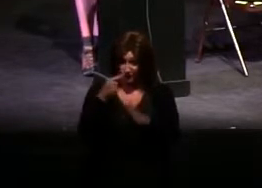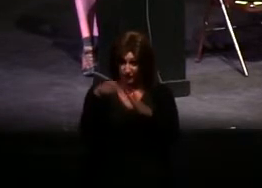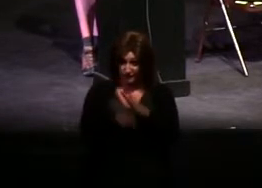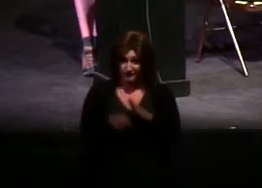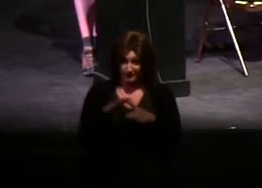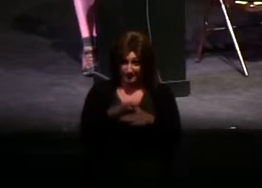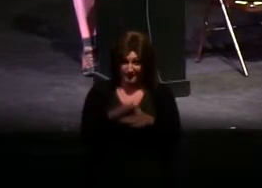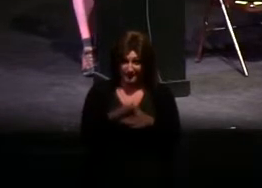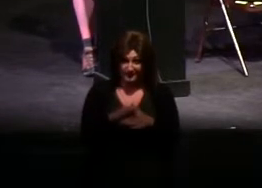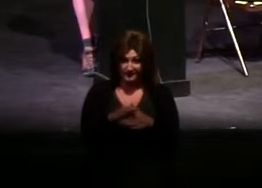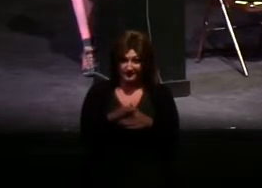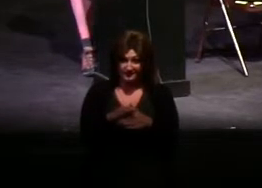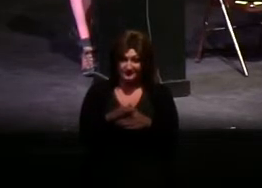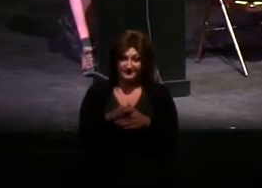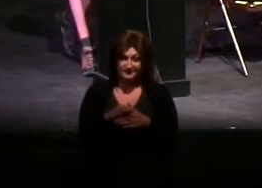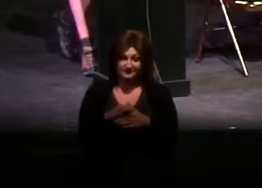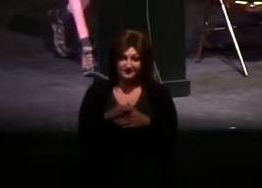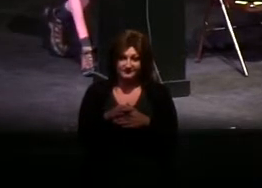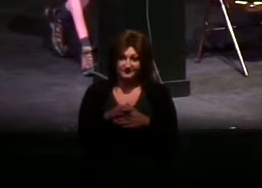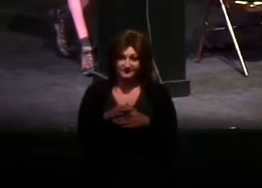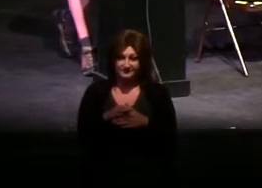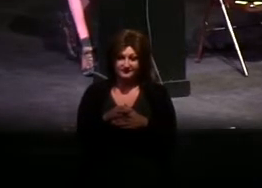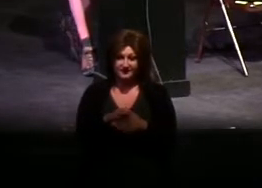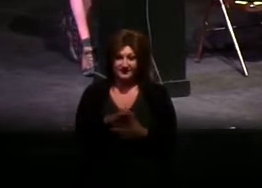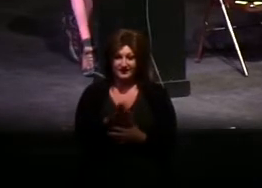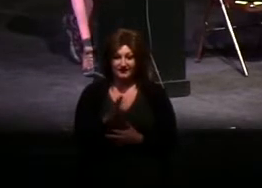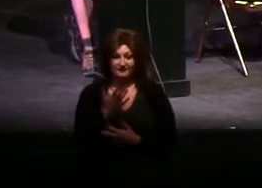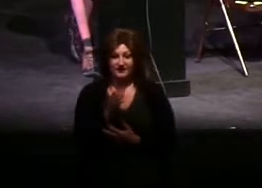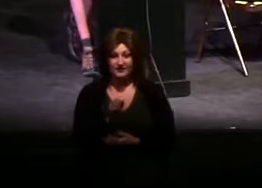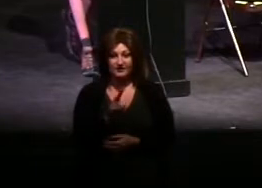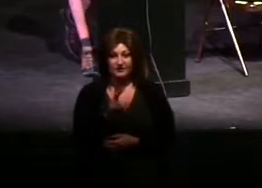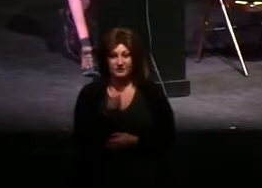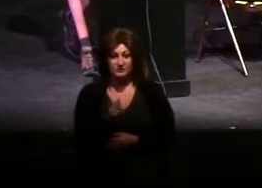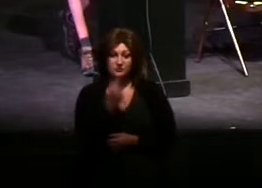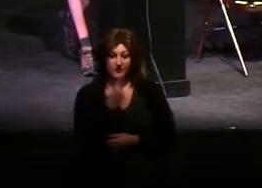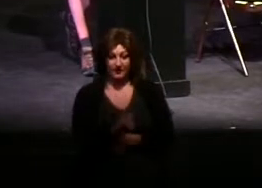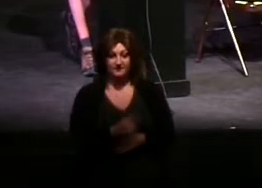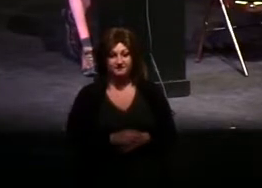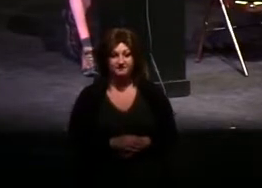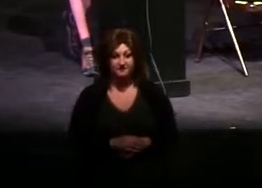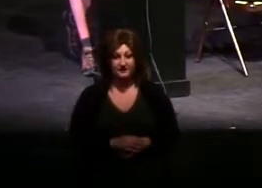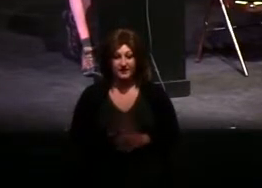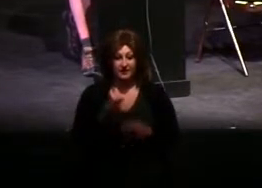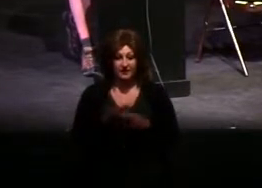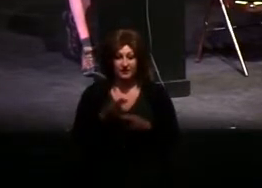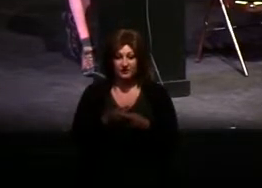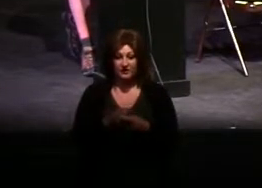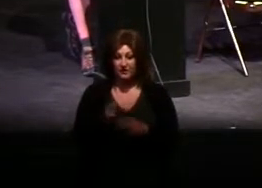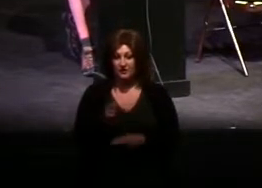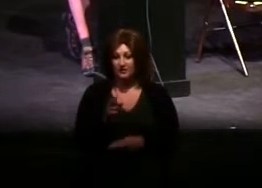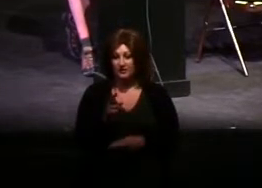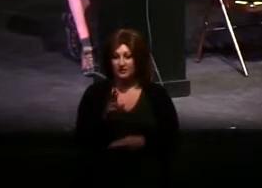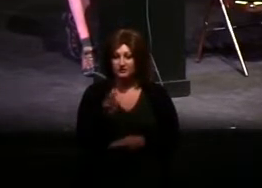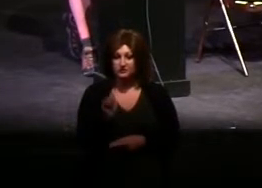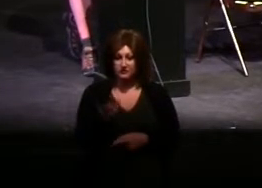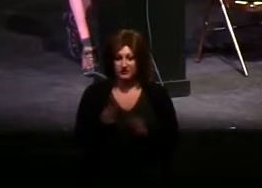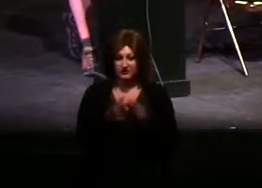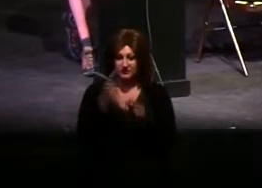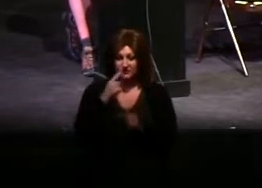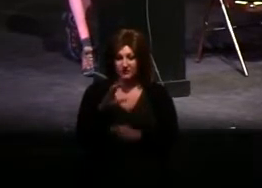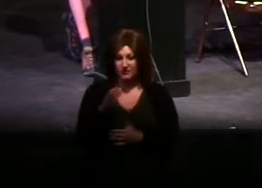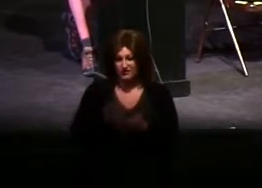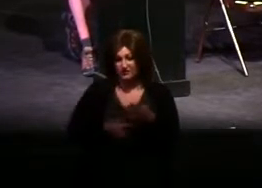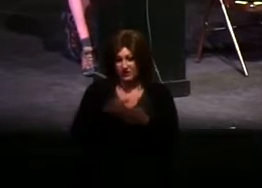butchering meat?" "The 5th surah," Keita said. "We call it a surah, the term for